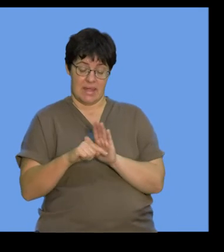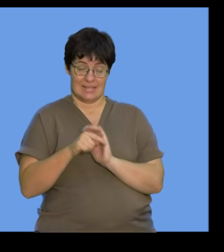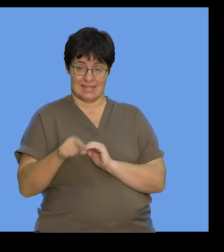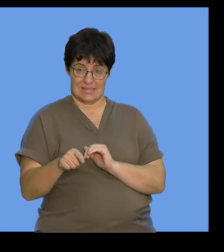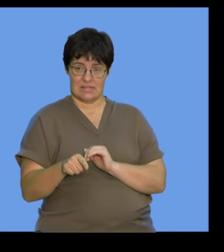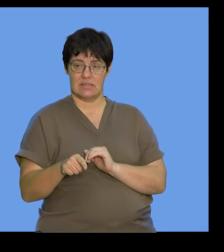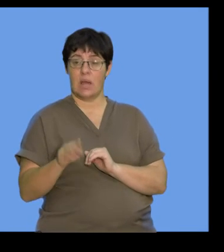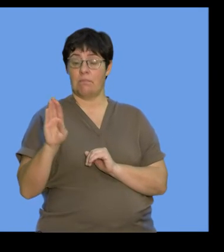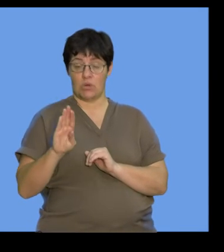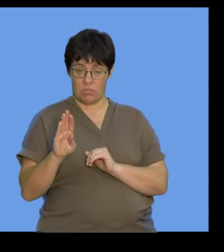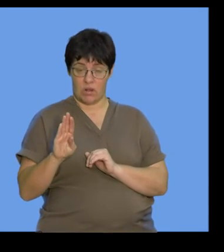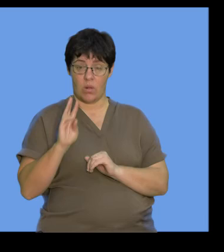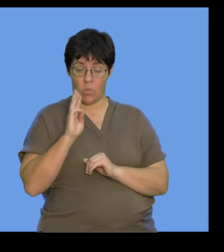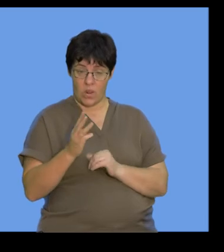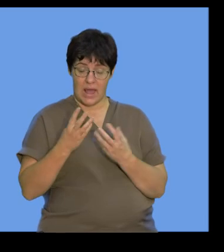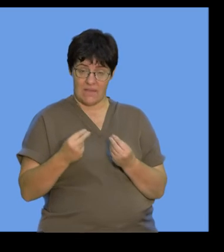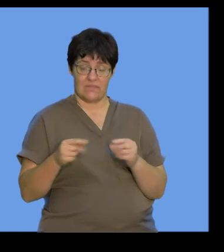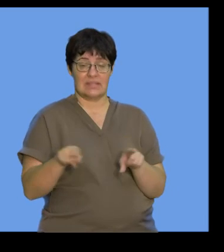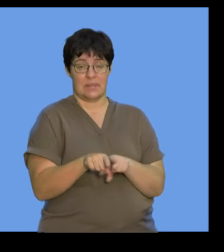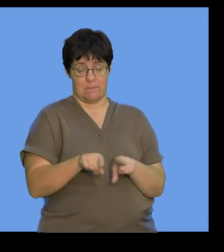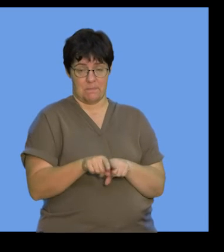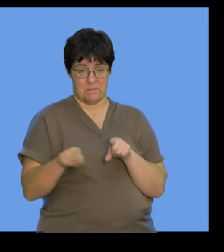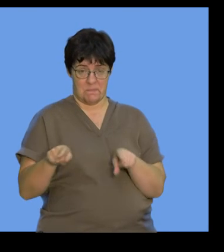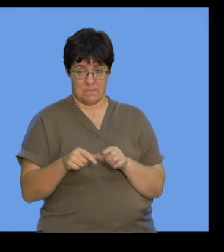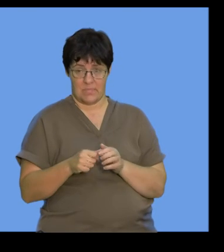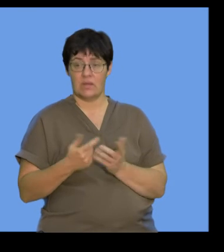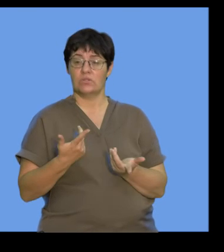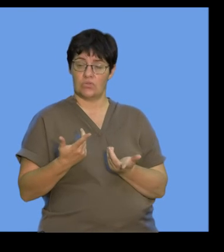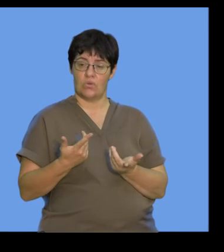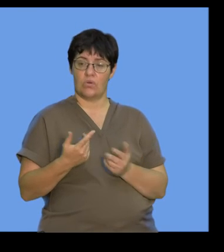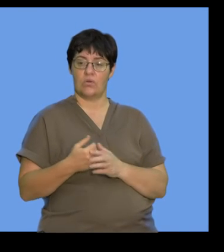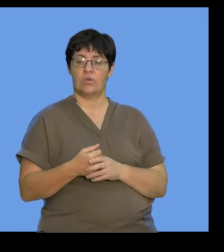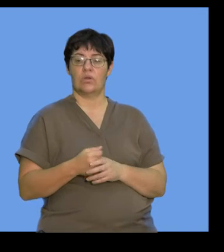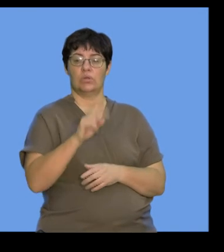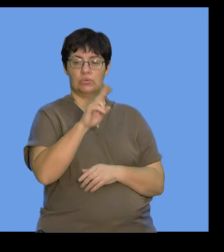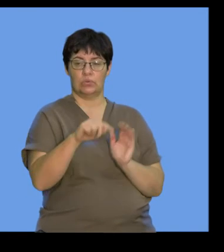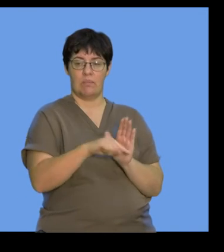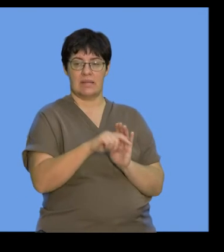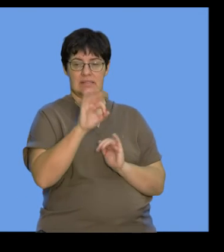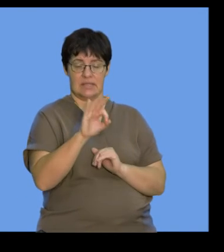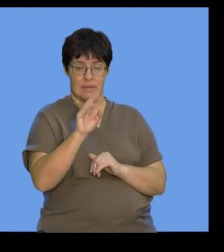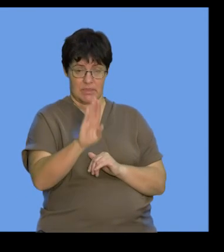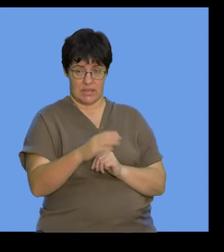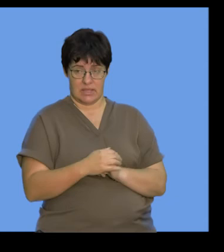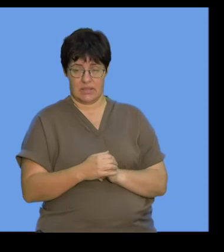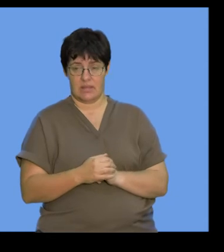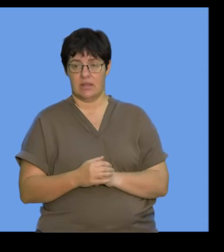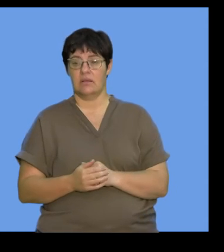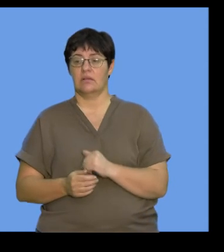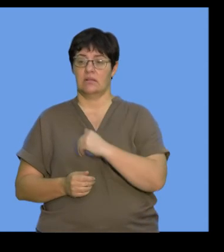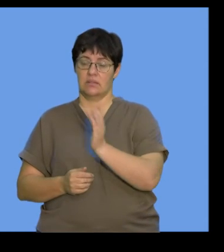If it's a minus there, the binomial will have the same sign. So it will become 2 minus